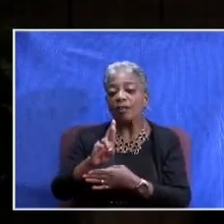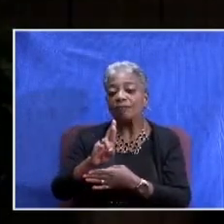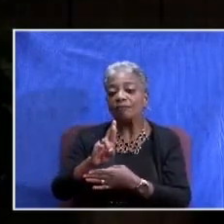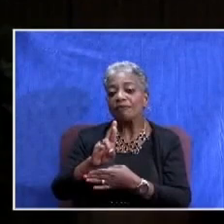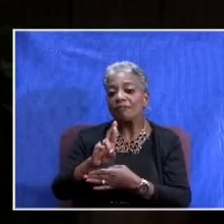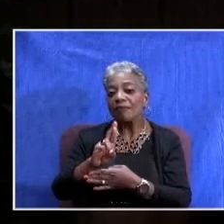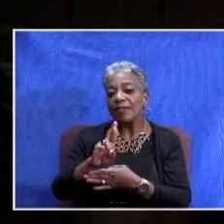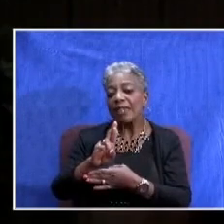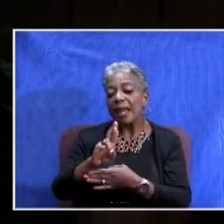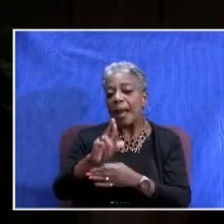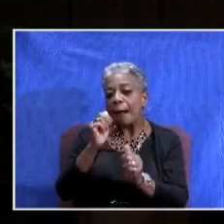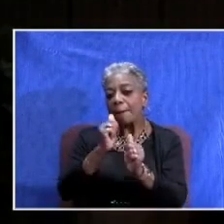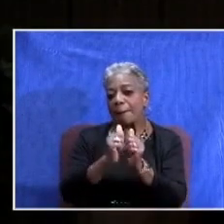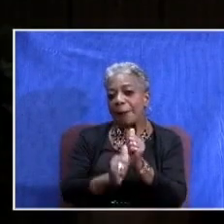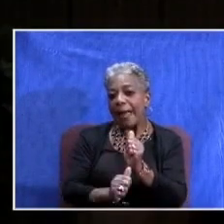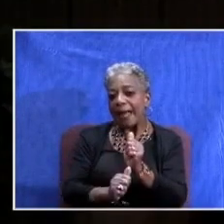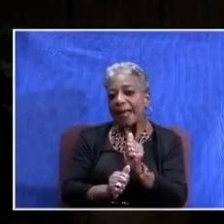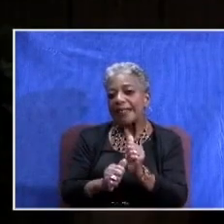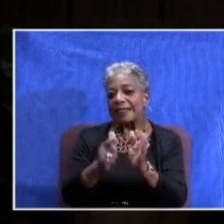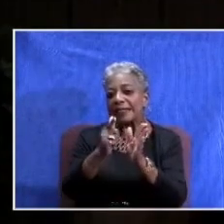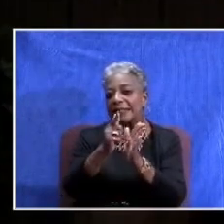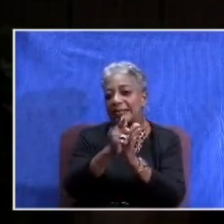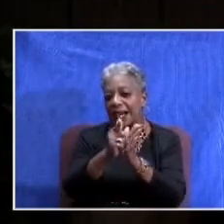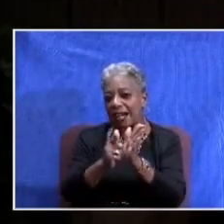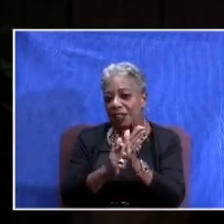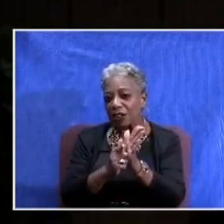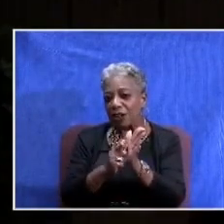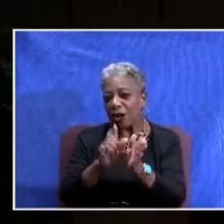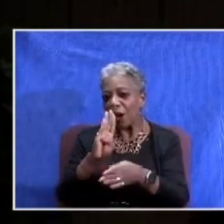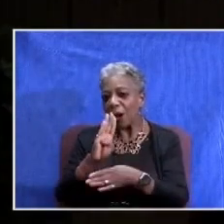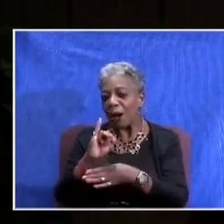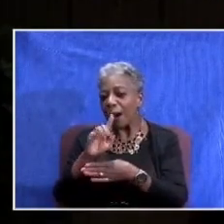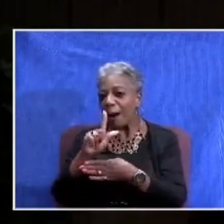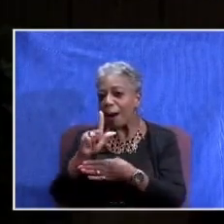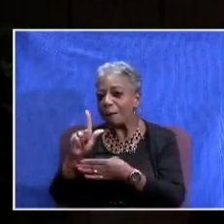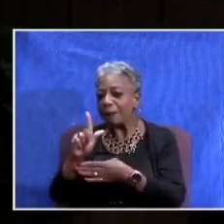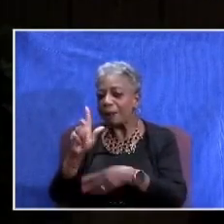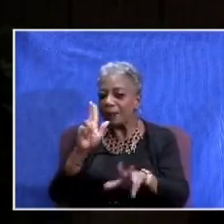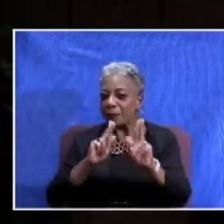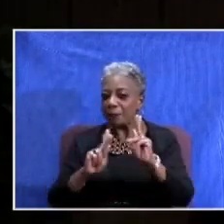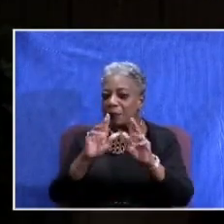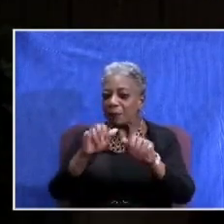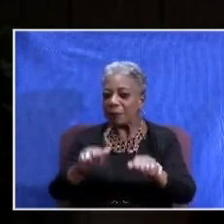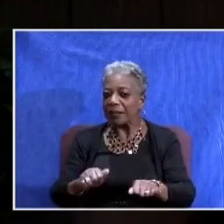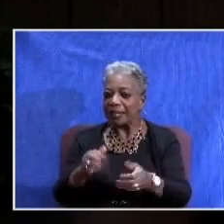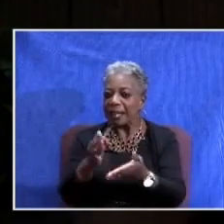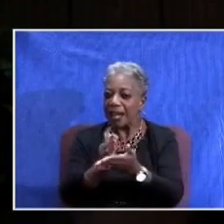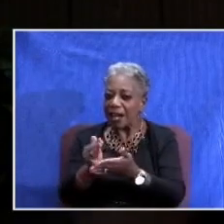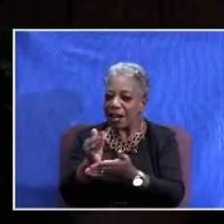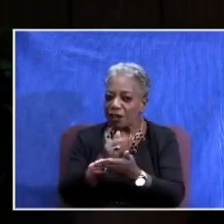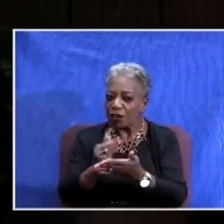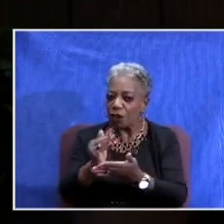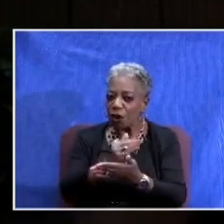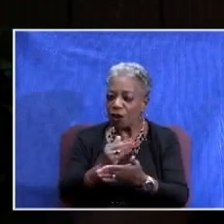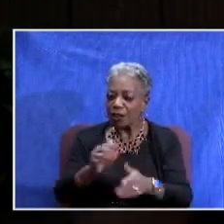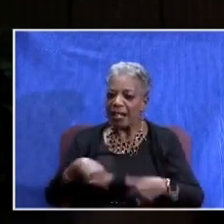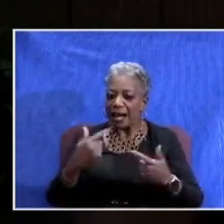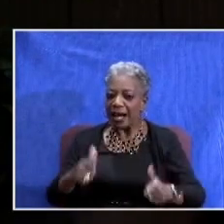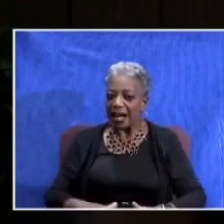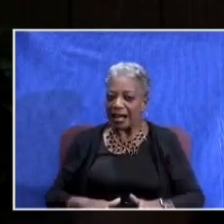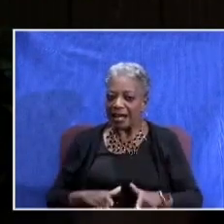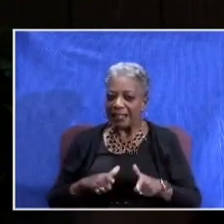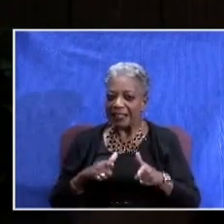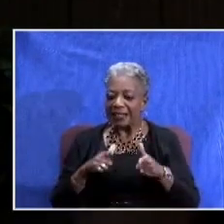in the 30s, where people are able to get a living wage like they did in the 30s. See,